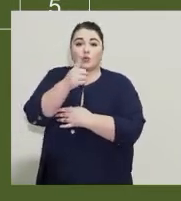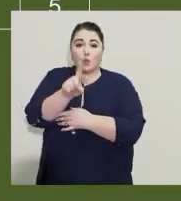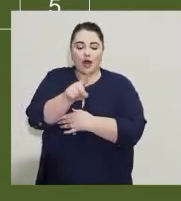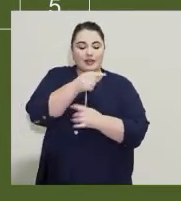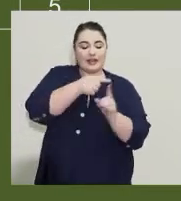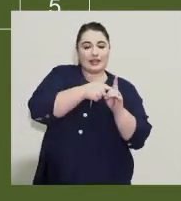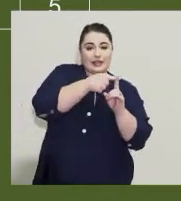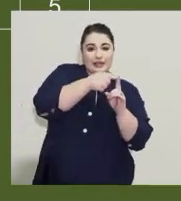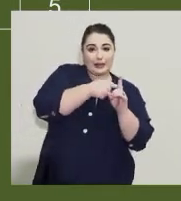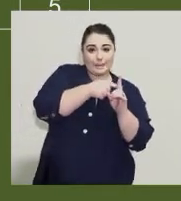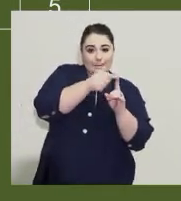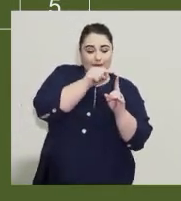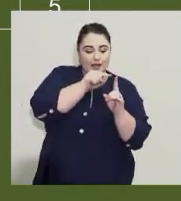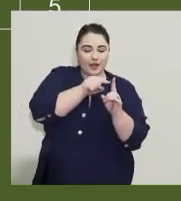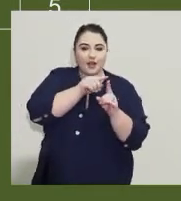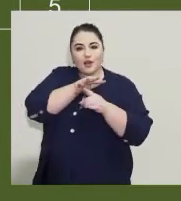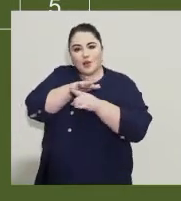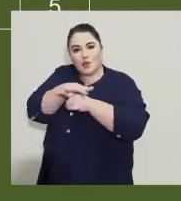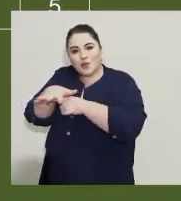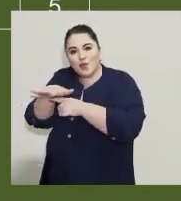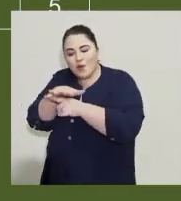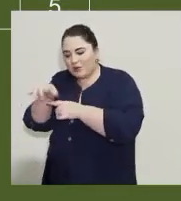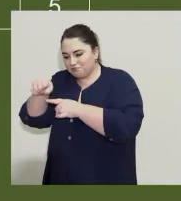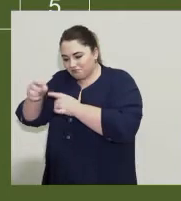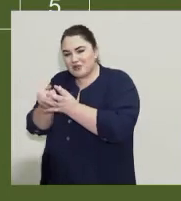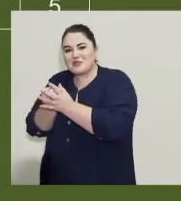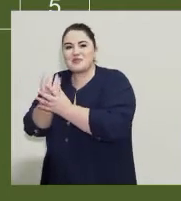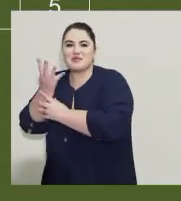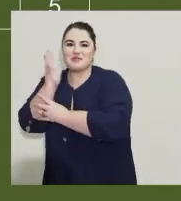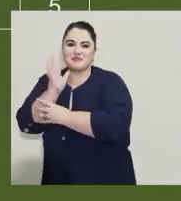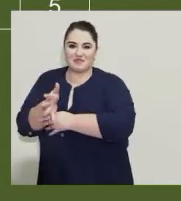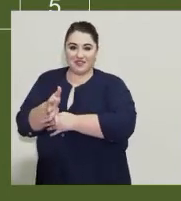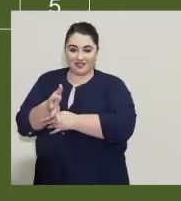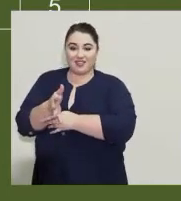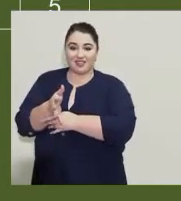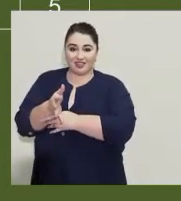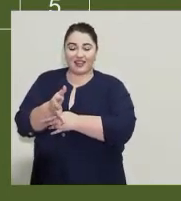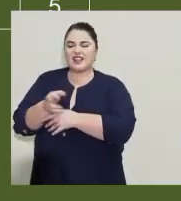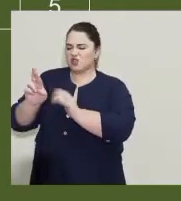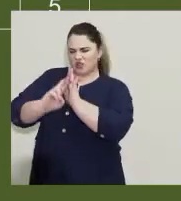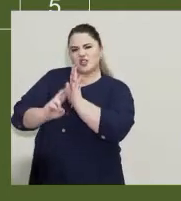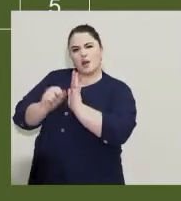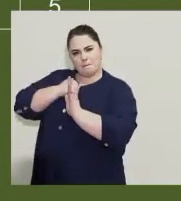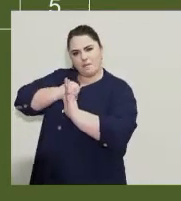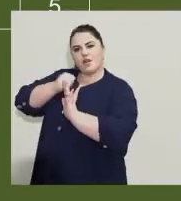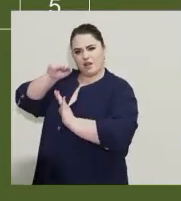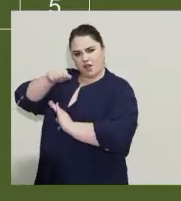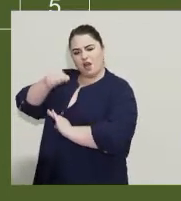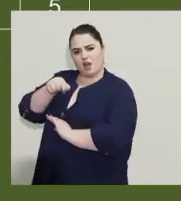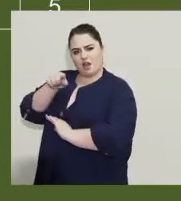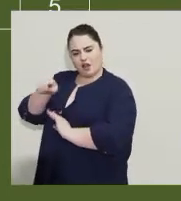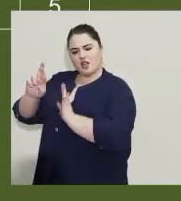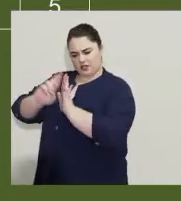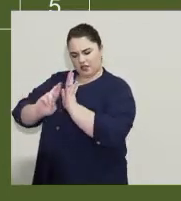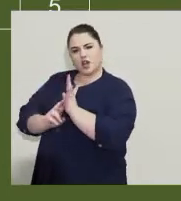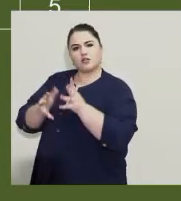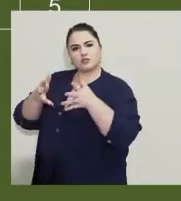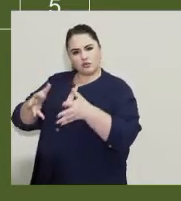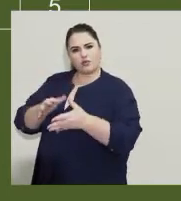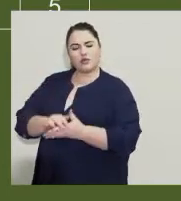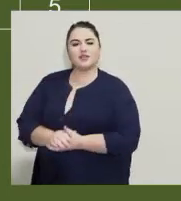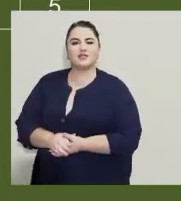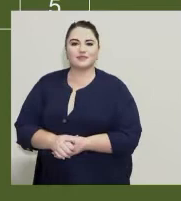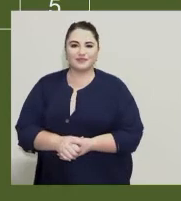cause? The temperature is causing the stems to grow. So aren't these my results? These are